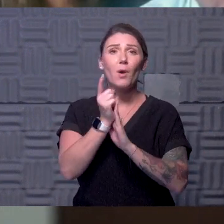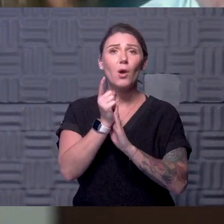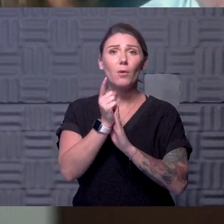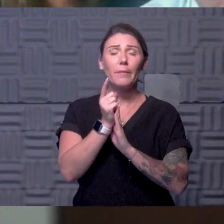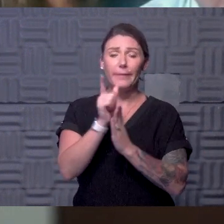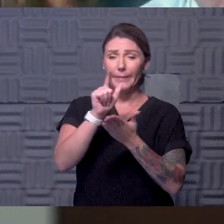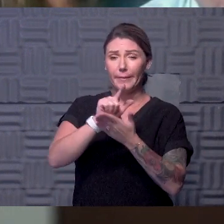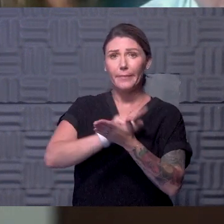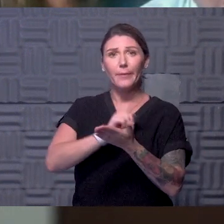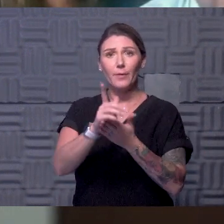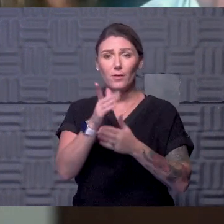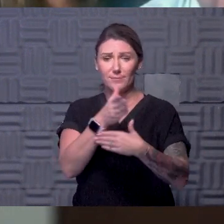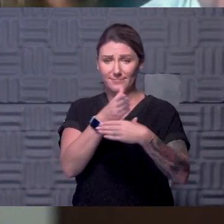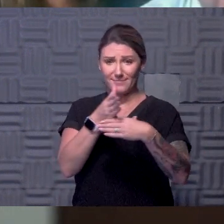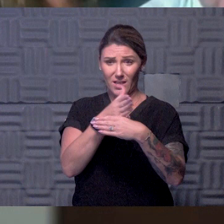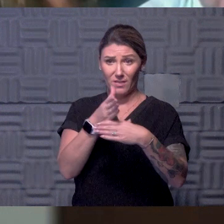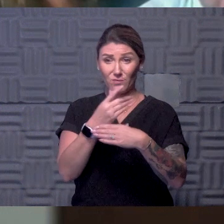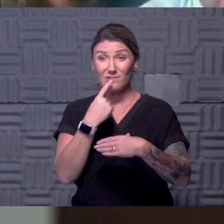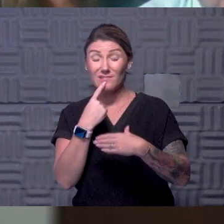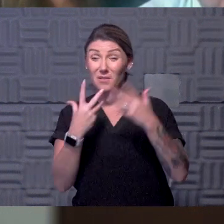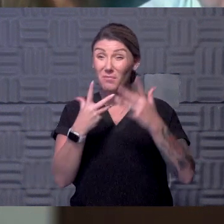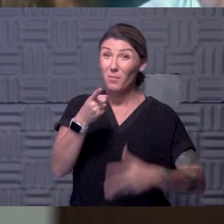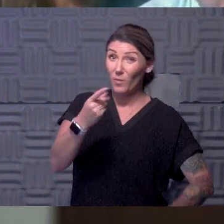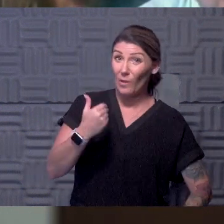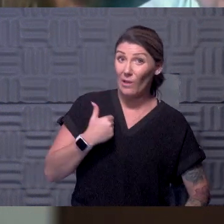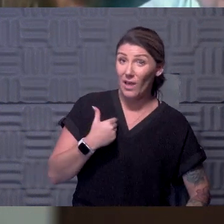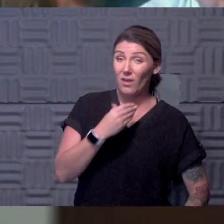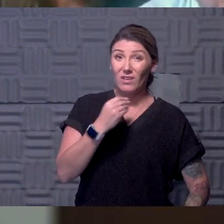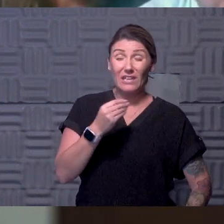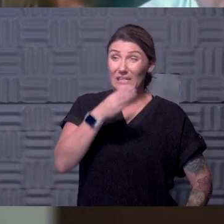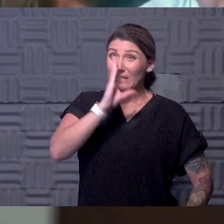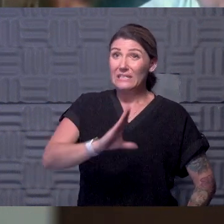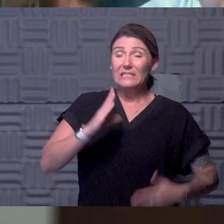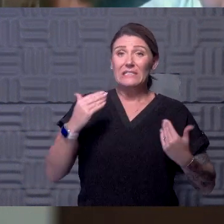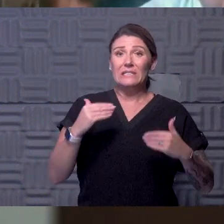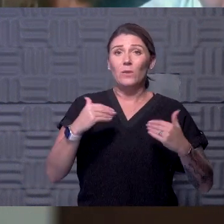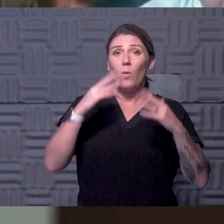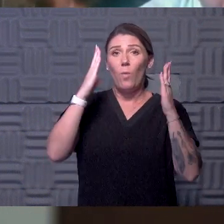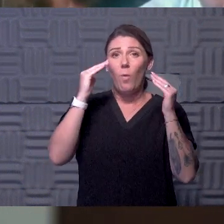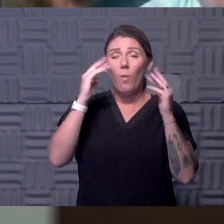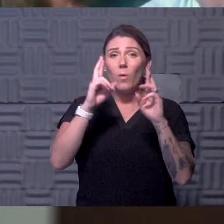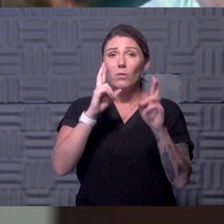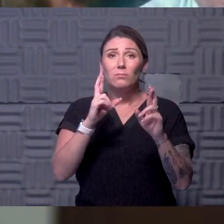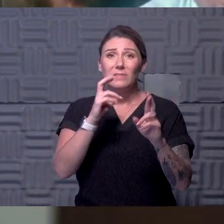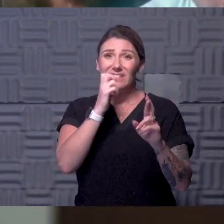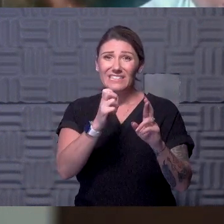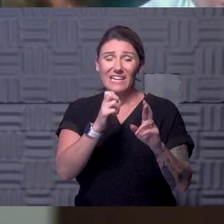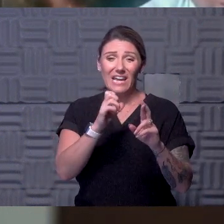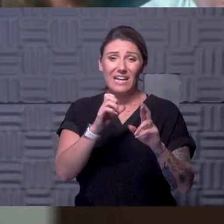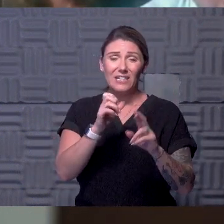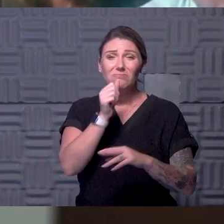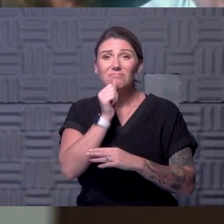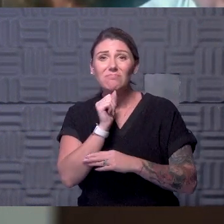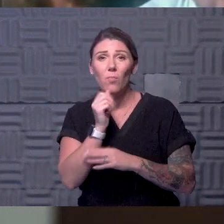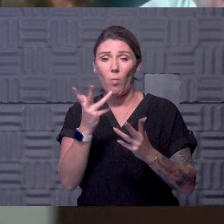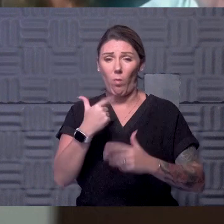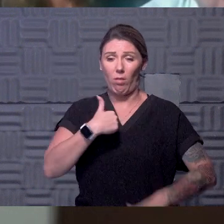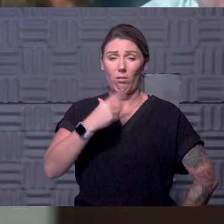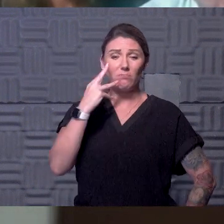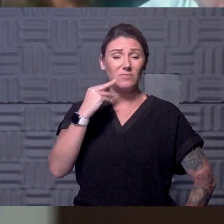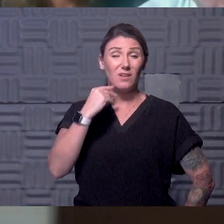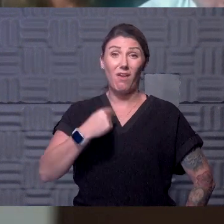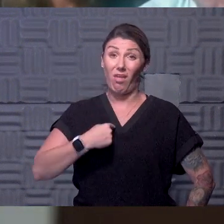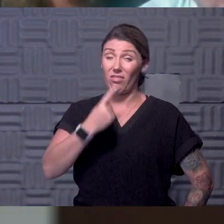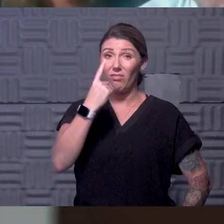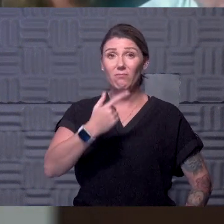of averages will say you may have this, and God forbid that anyone has to go through what I went through. Again, I consider myself